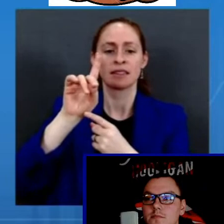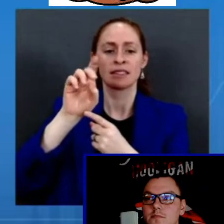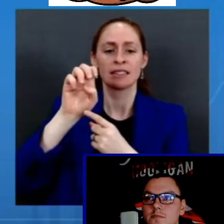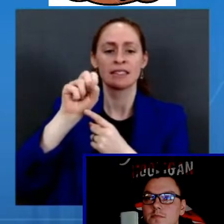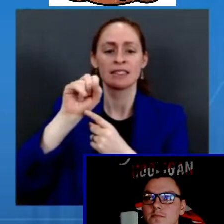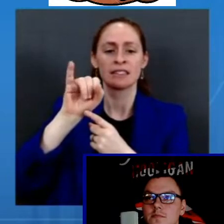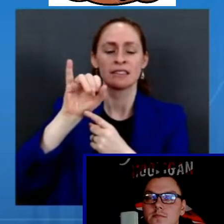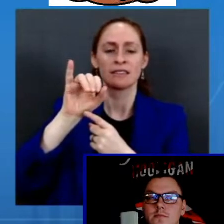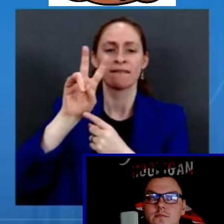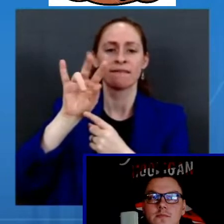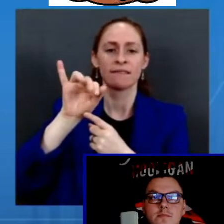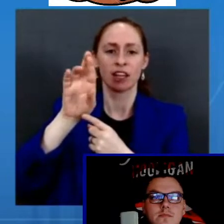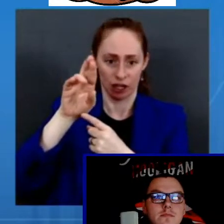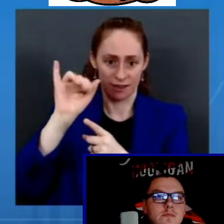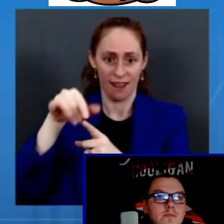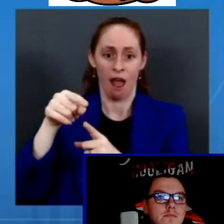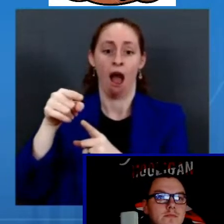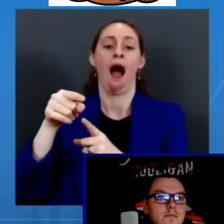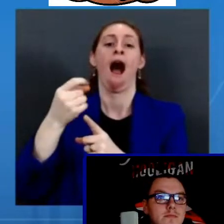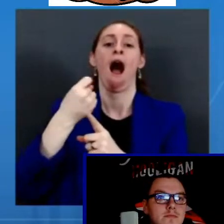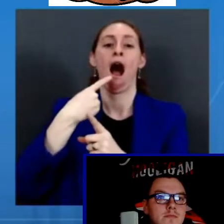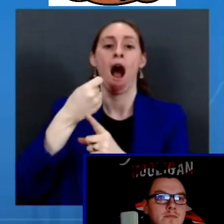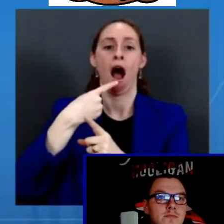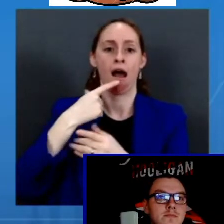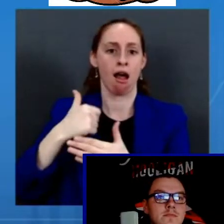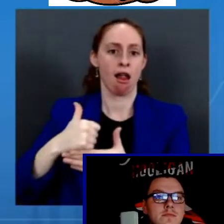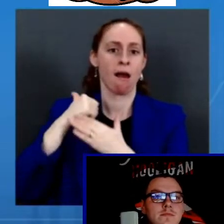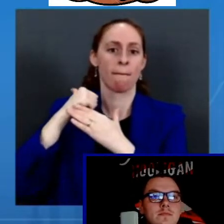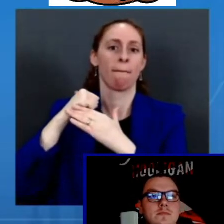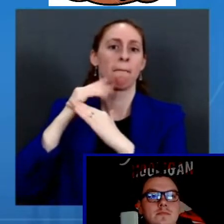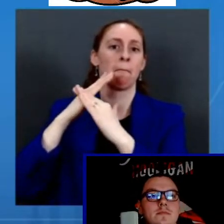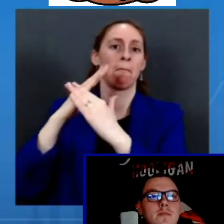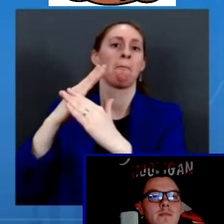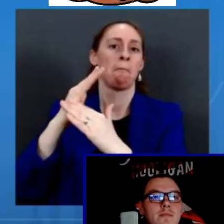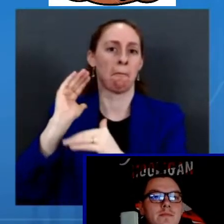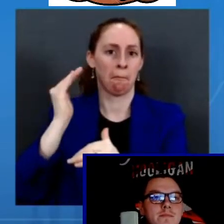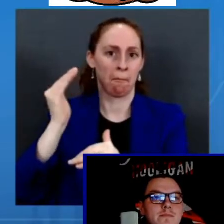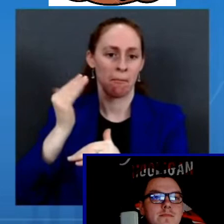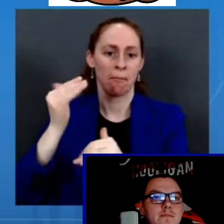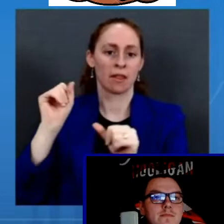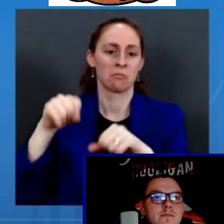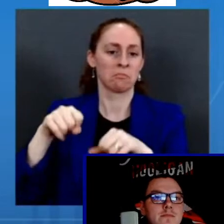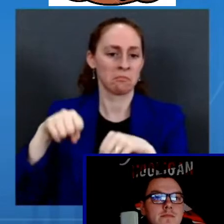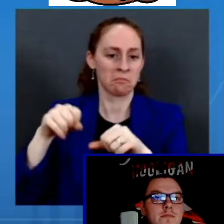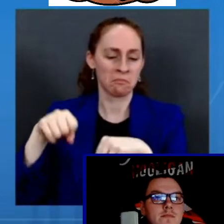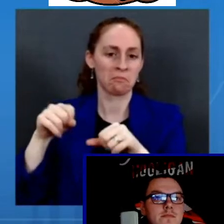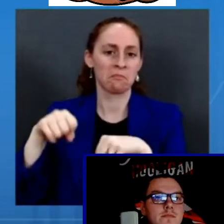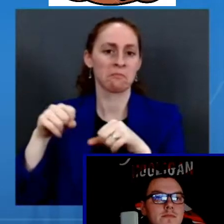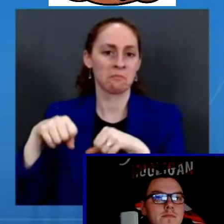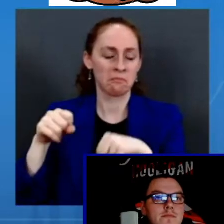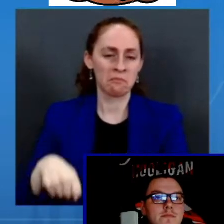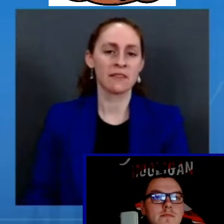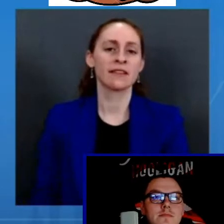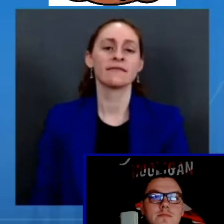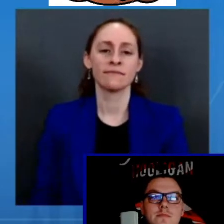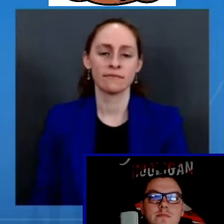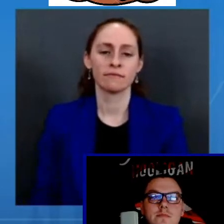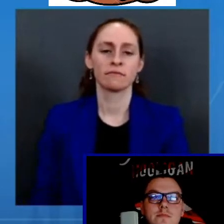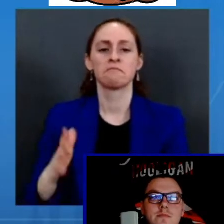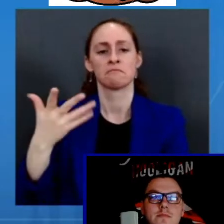NIH Guidelines Committee, and you'll be hearing more about recommendations how to utilize these. If I can have the last